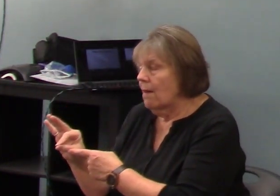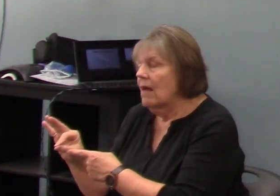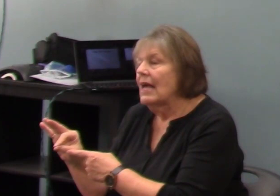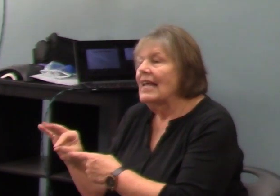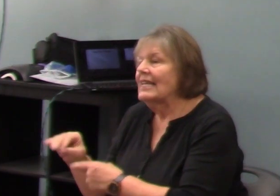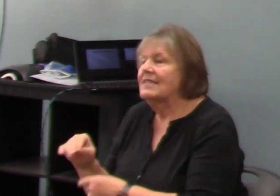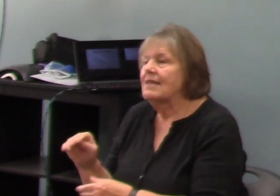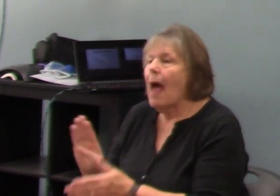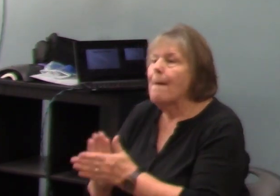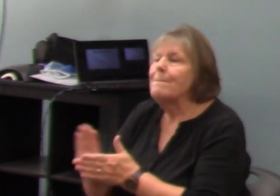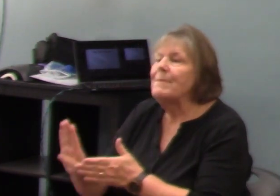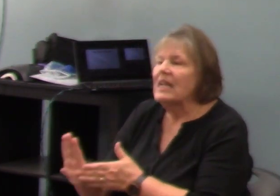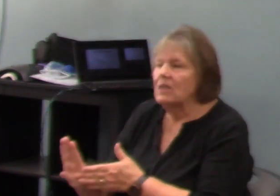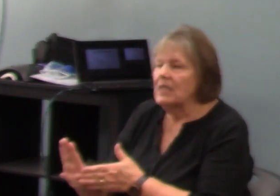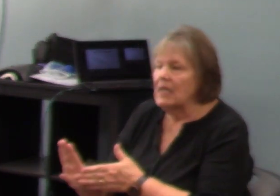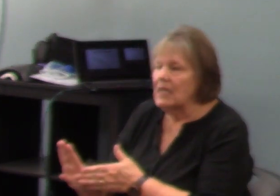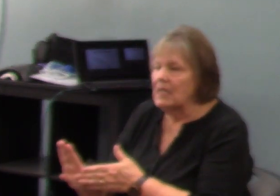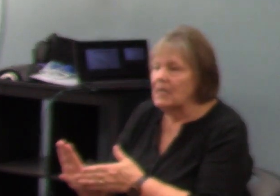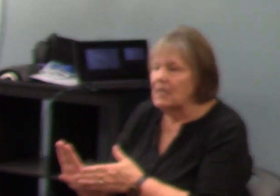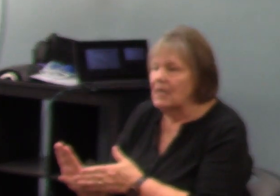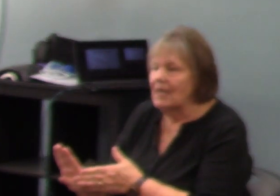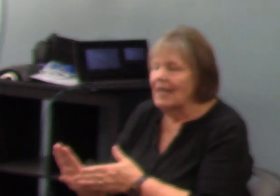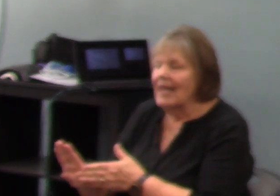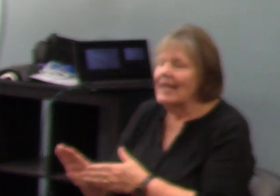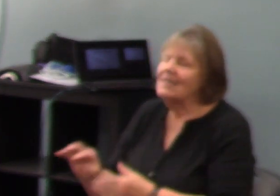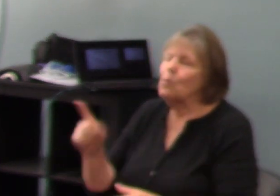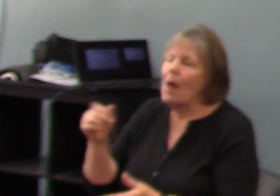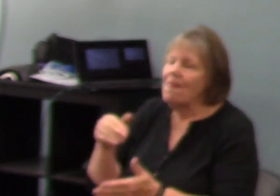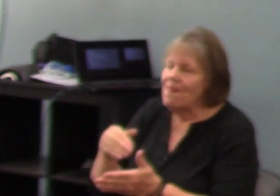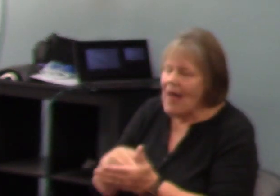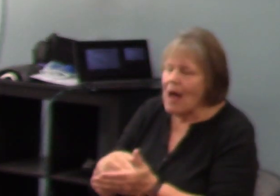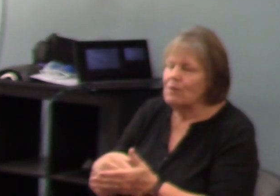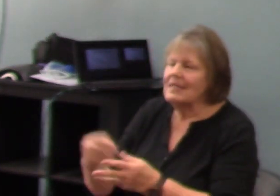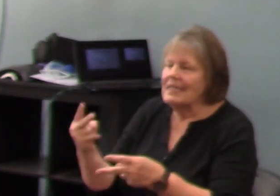Again, it doesn't look that much bigger than this, but it's 1,000 times bigger.